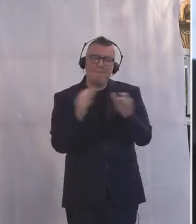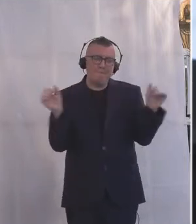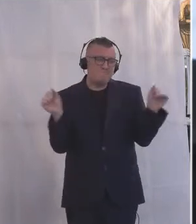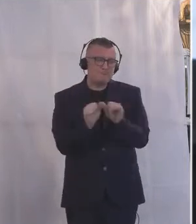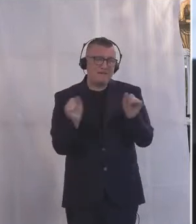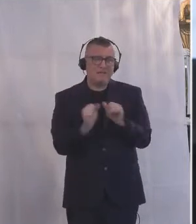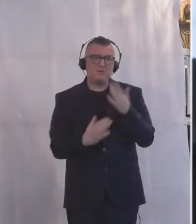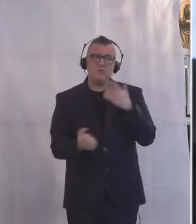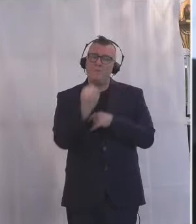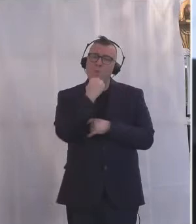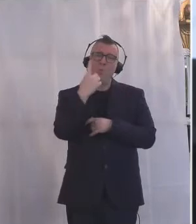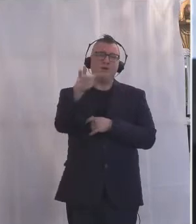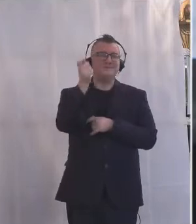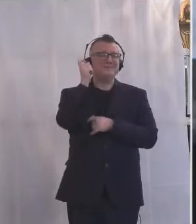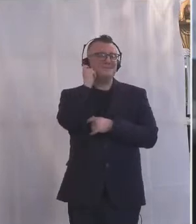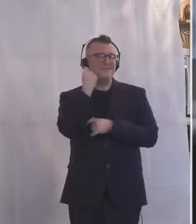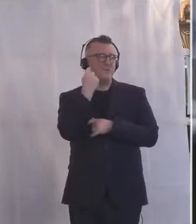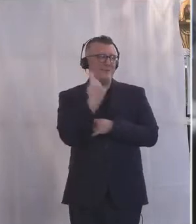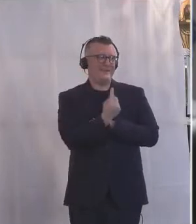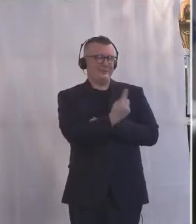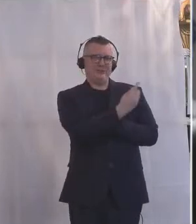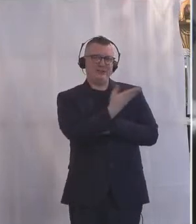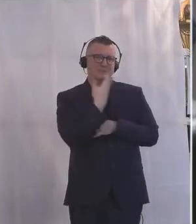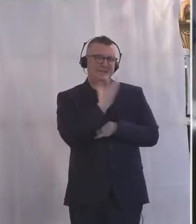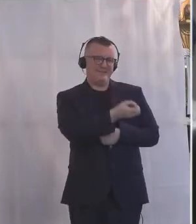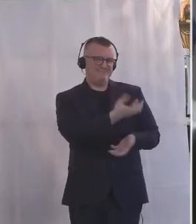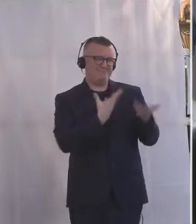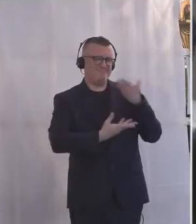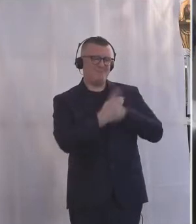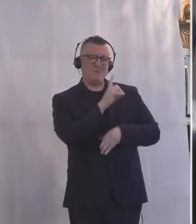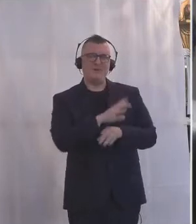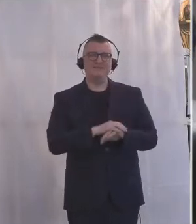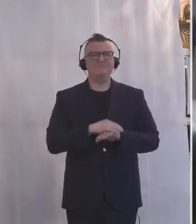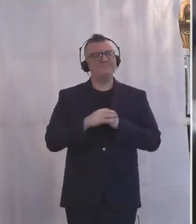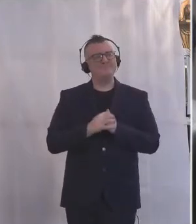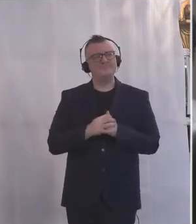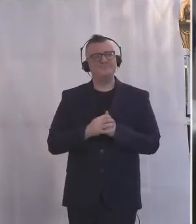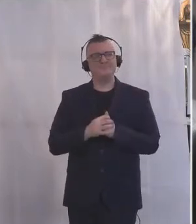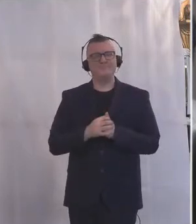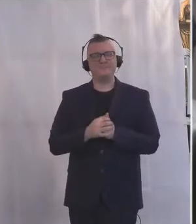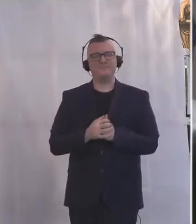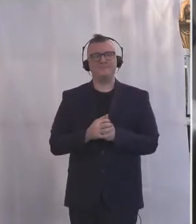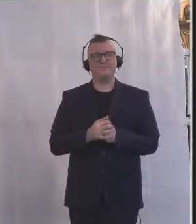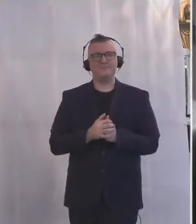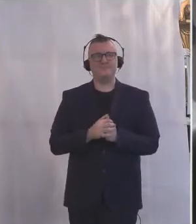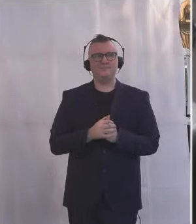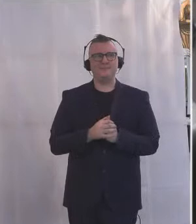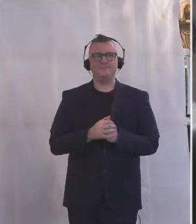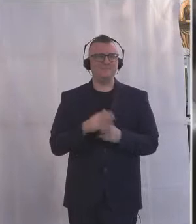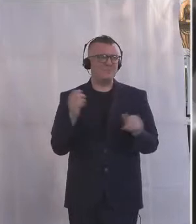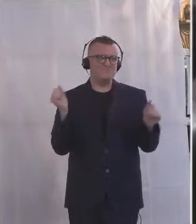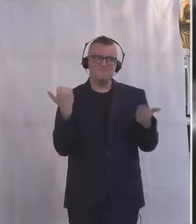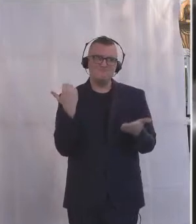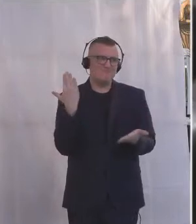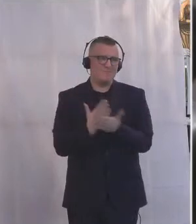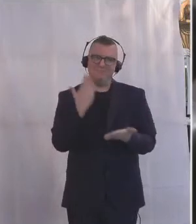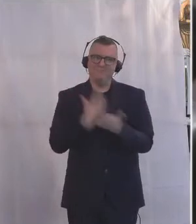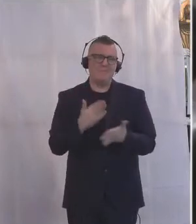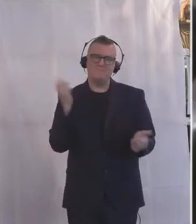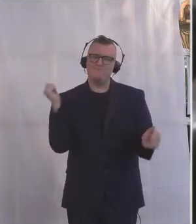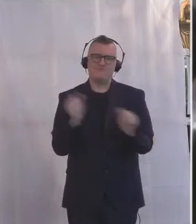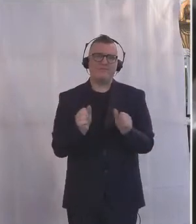quick top tip from each of you, what would your message be to the audience listening today? Really, really quick. Really